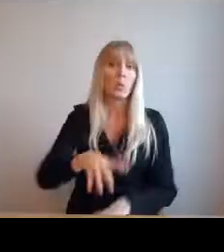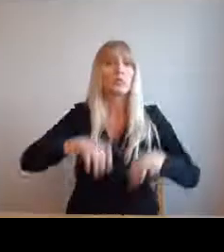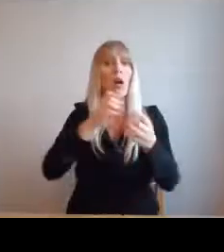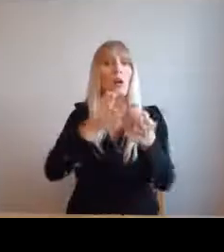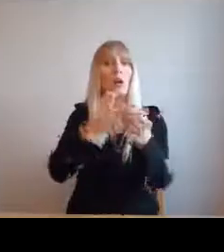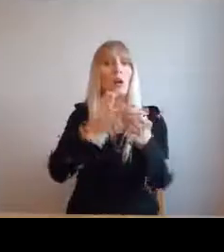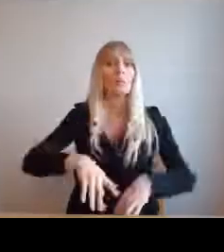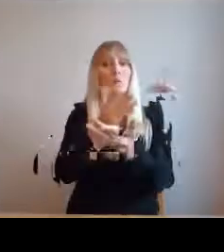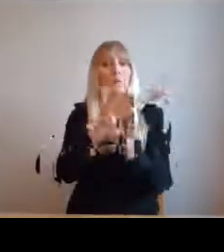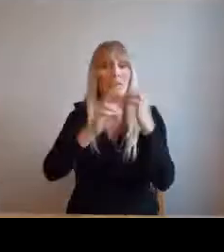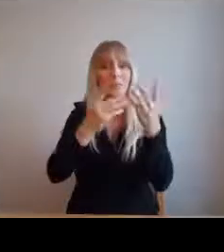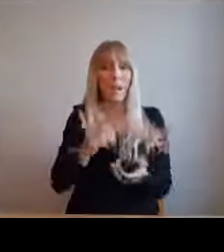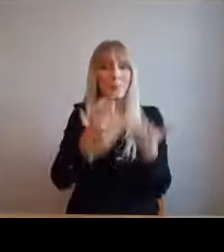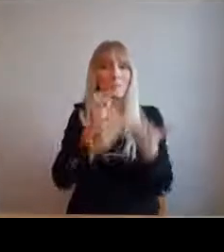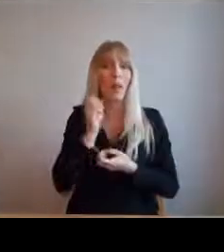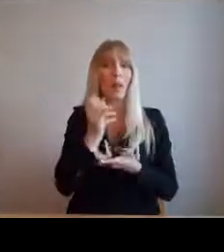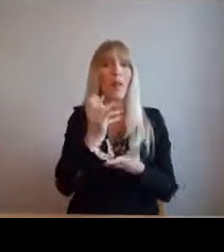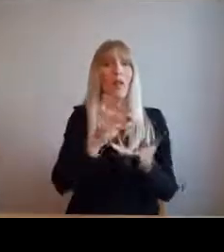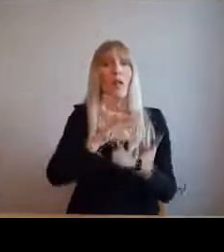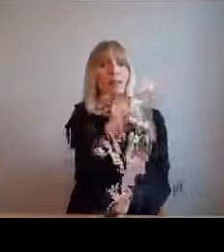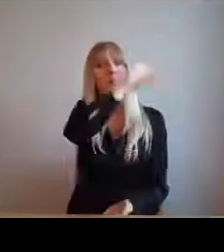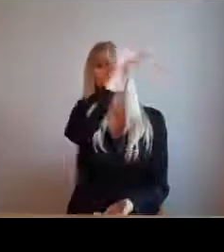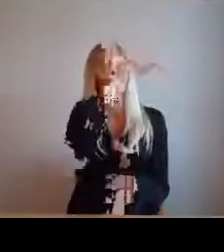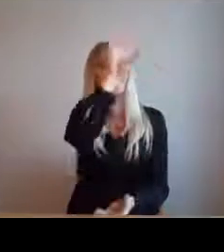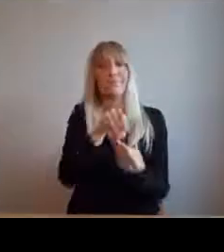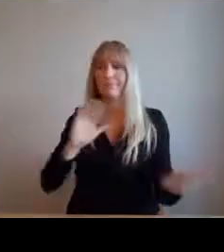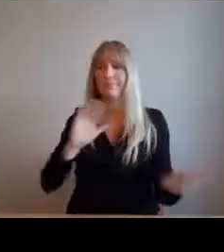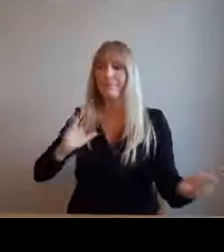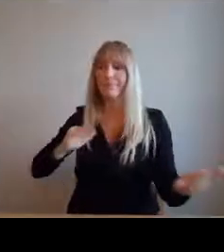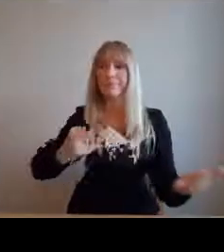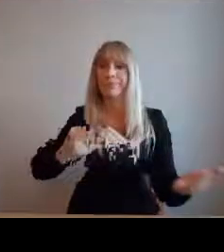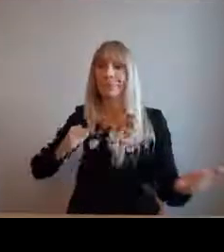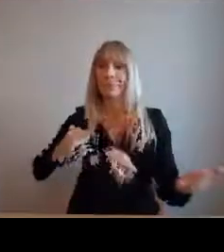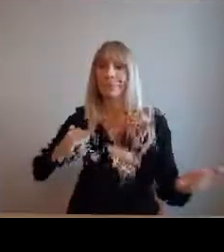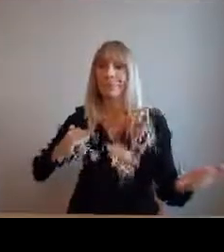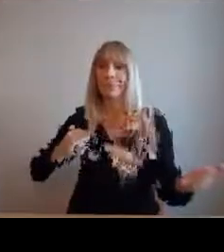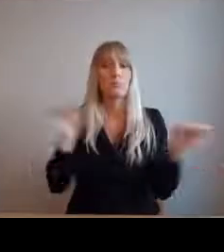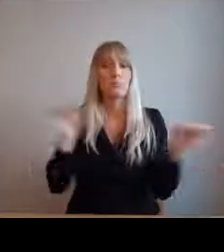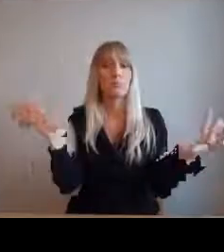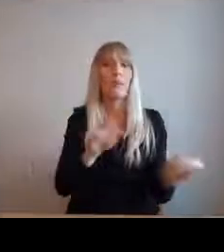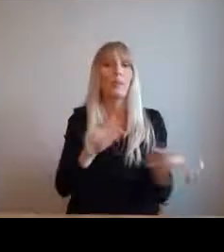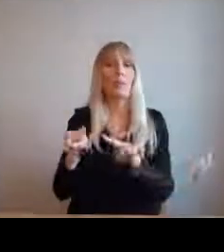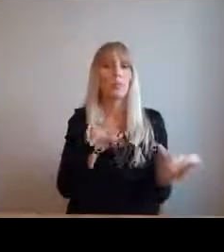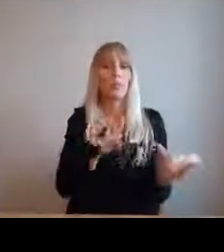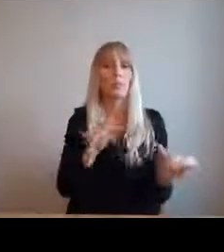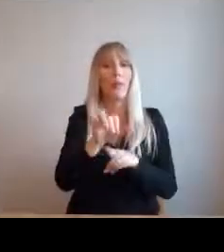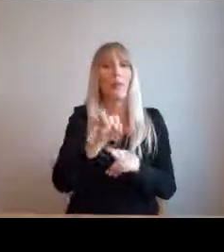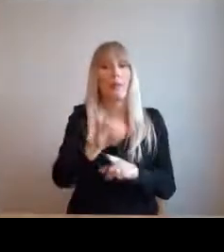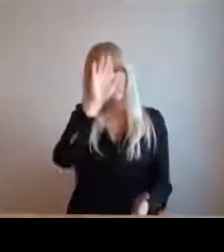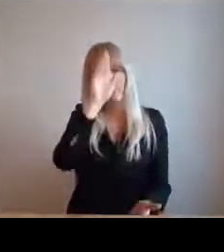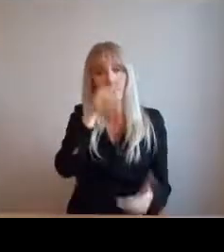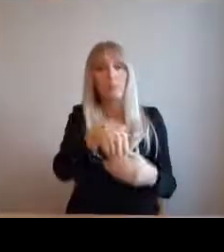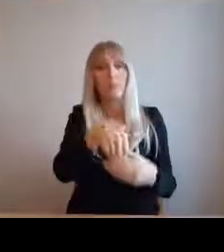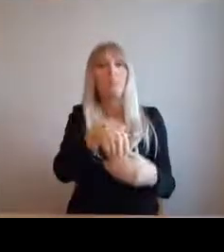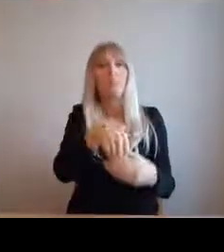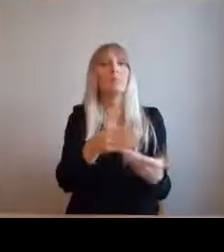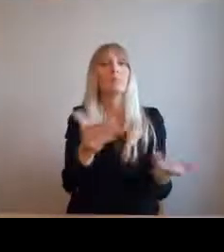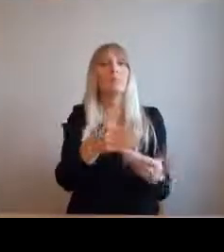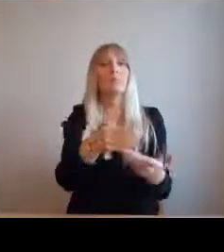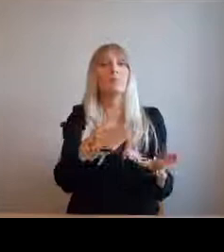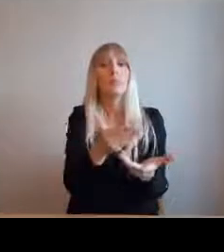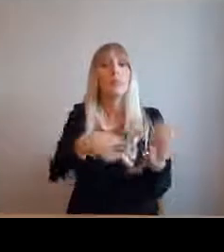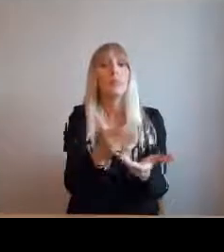today, we're going to be providing you with an overview of the project with a short video, and then we're going to dive straight into the refinements being proposed in